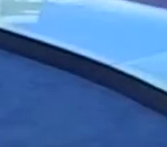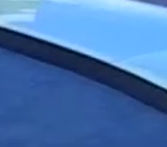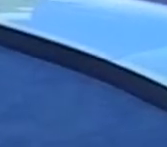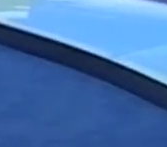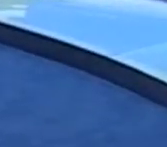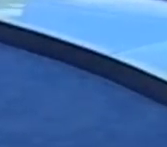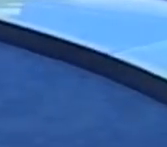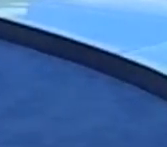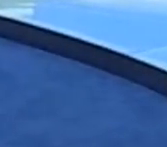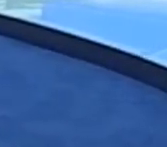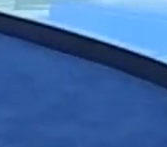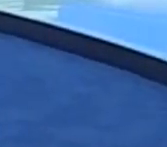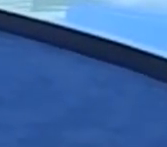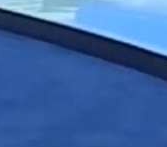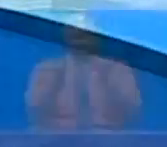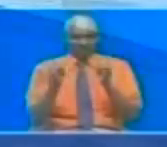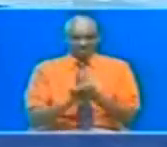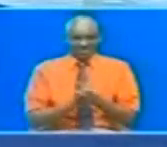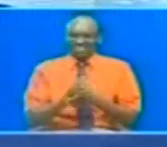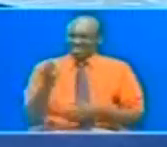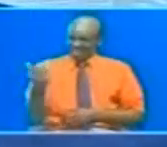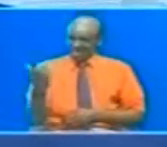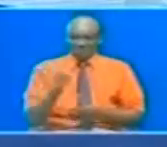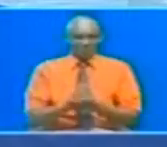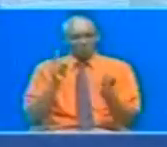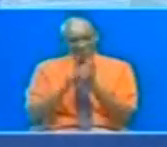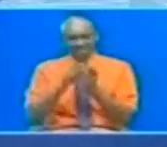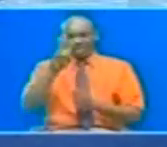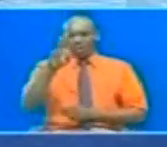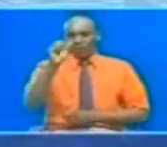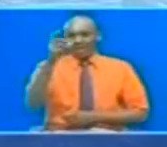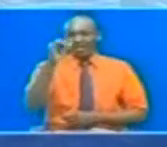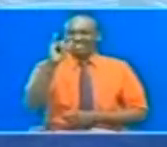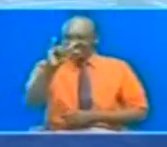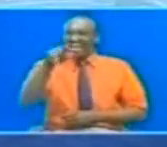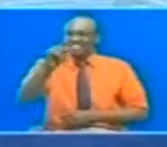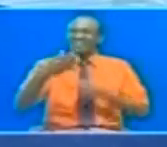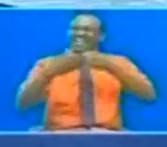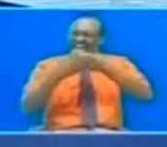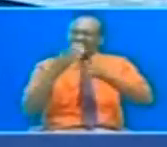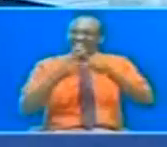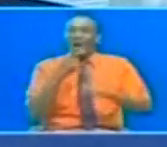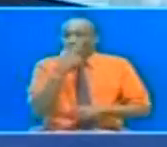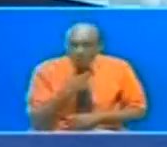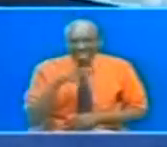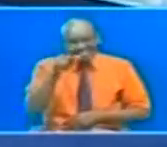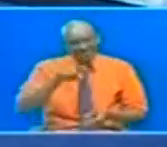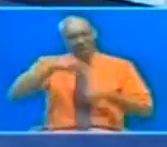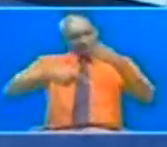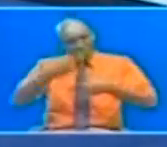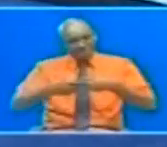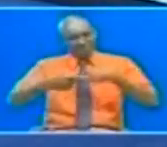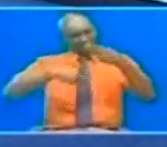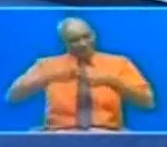Edition of KTN Friday Briefing. Come, guys, meet Wendy. She's just 9 years old and she can do those crazy